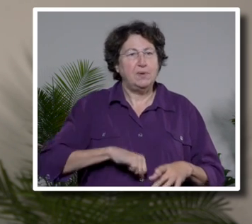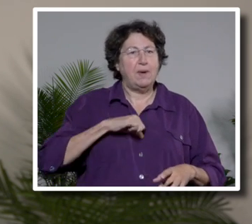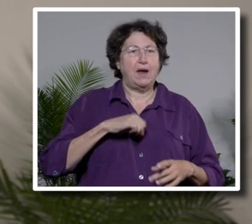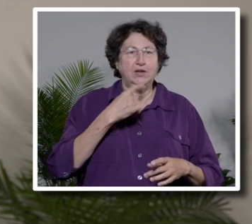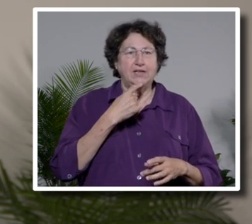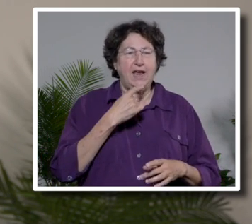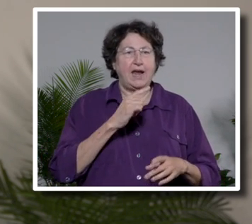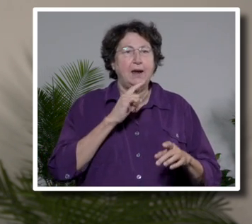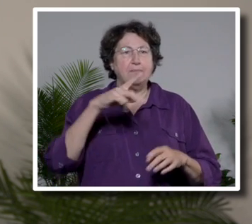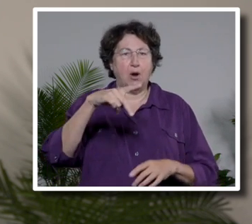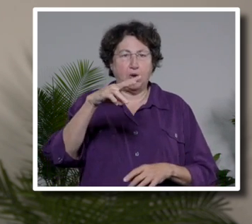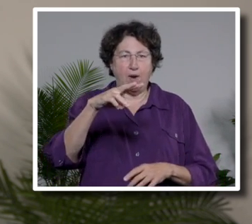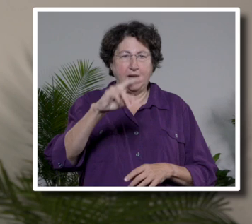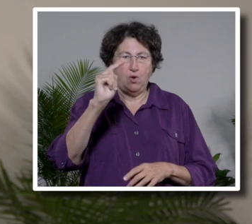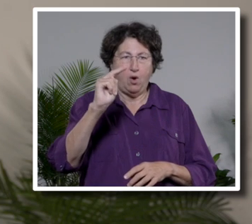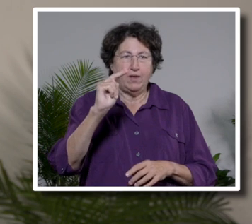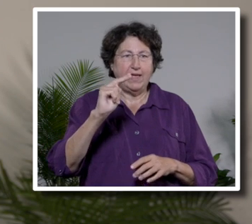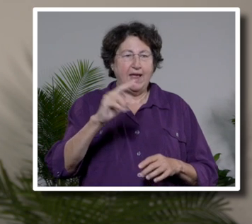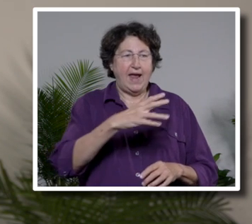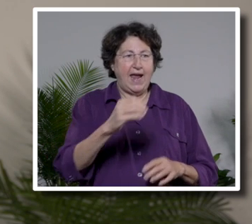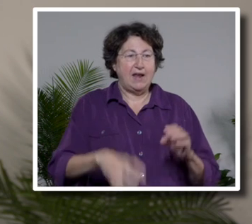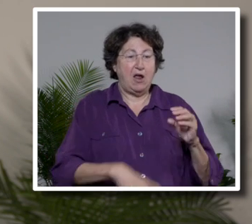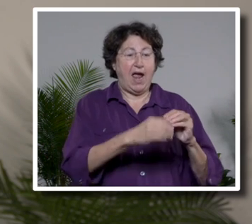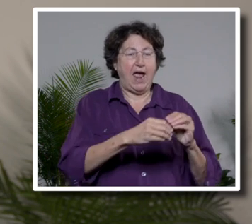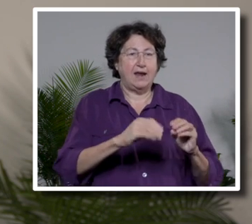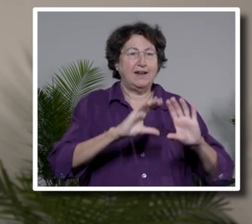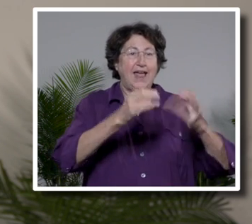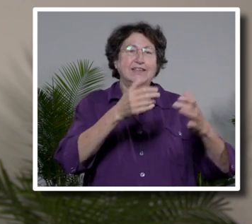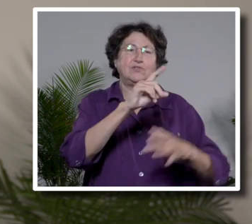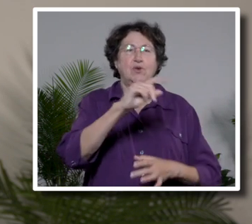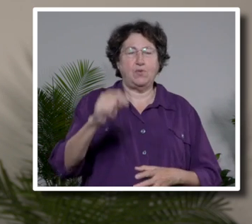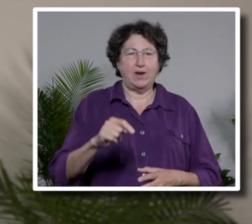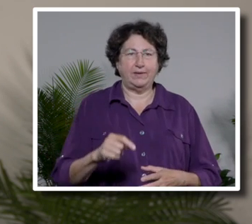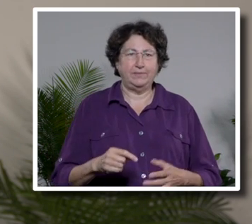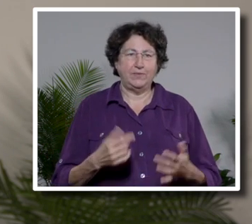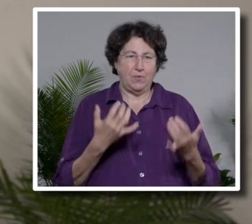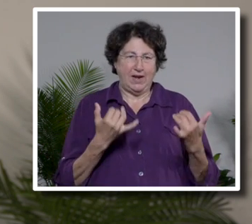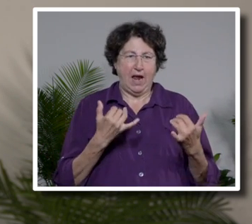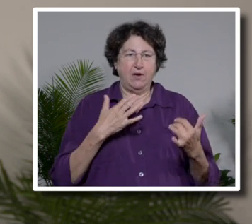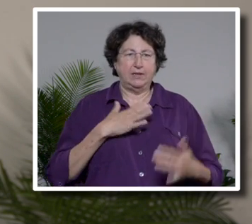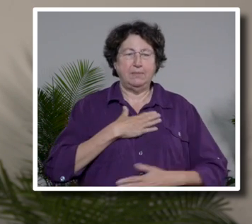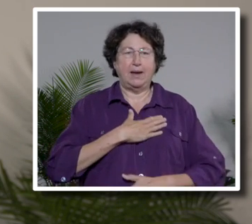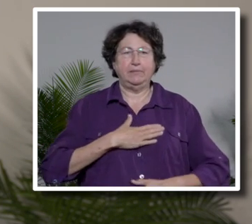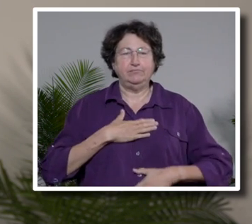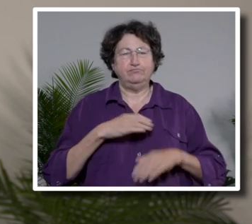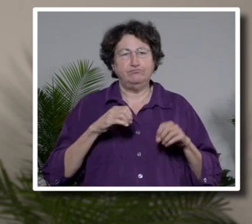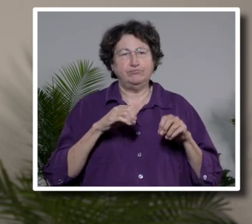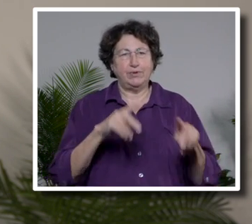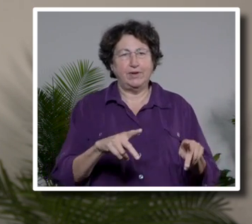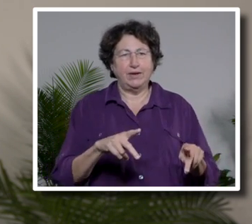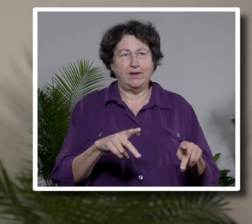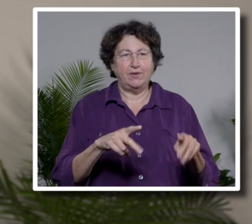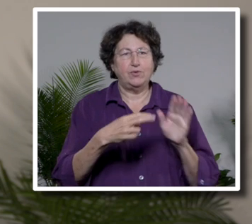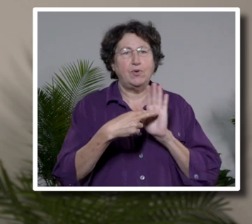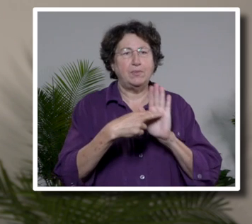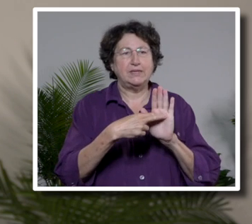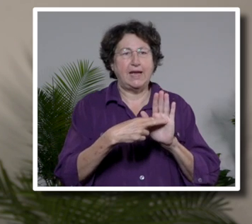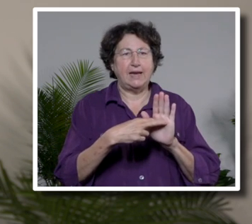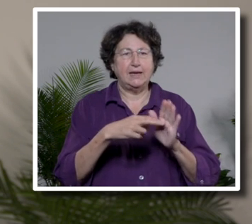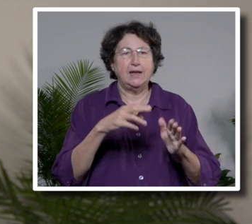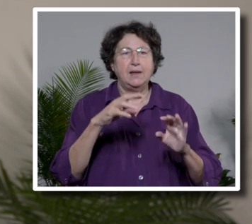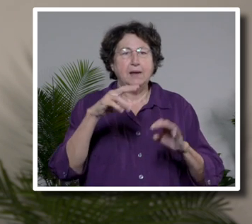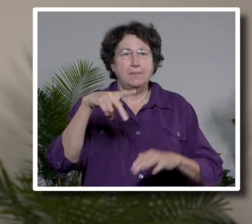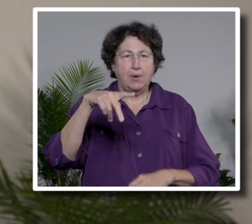and perhaps even more proud to add Class of 2020. At this time, it is my privilege, on behalf of the Parkway Board of